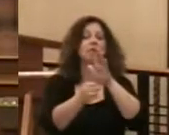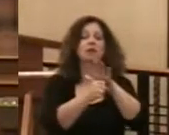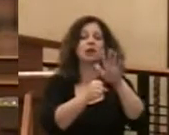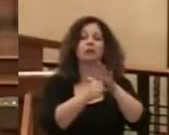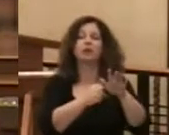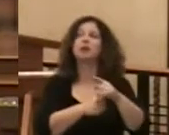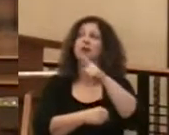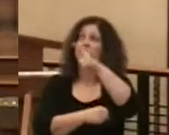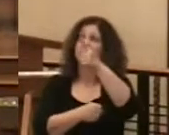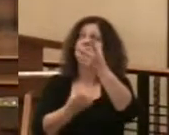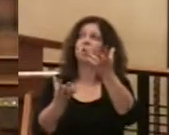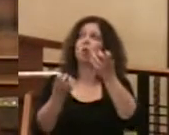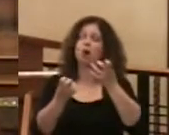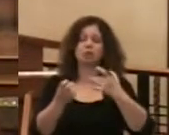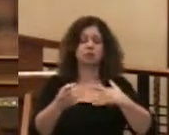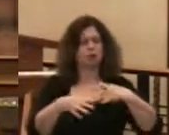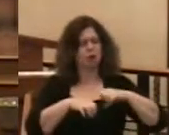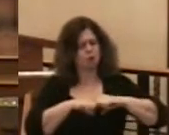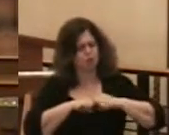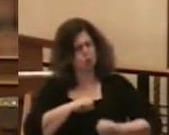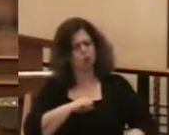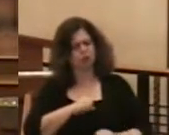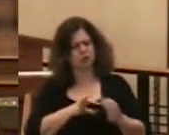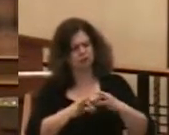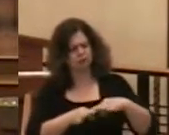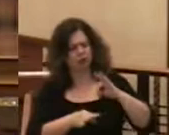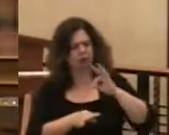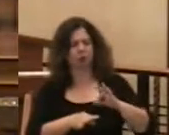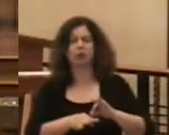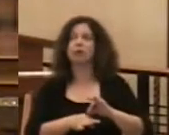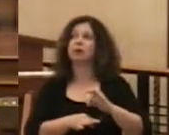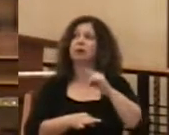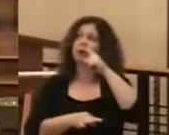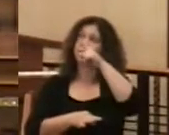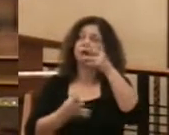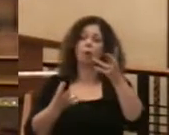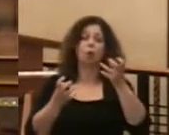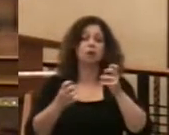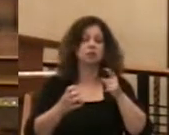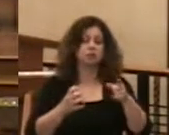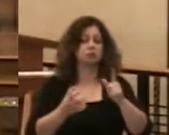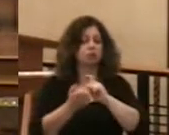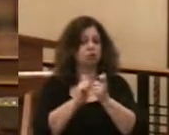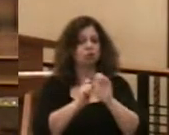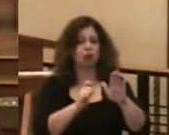God wants a broken and contrite spirit. God wants amendment of life.